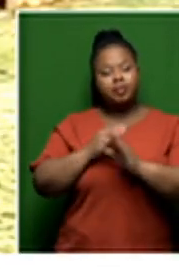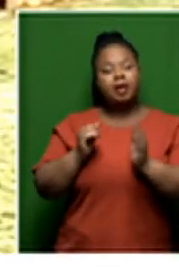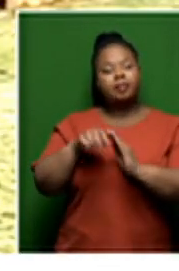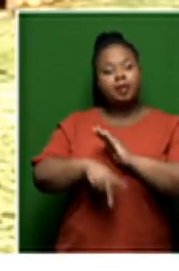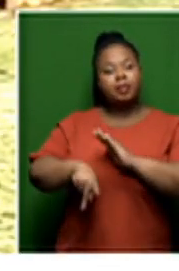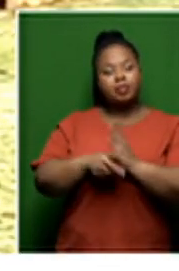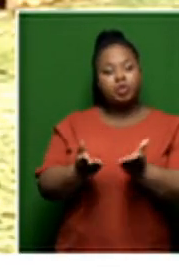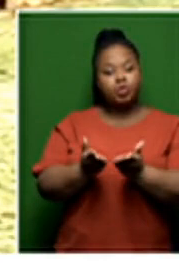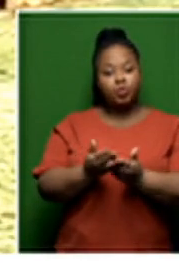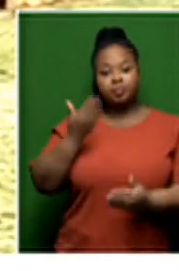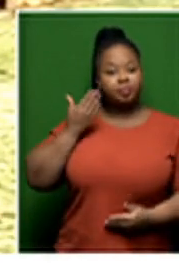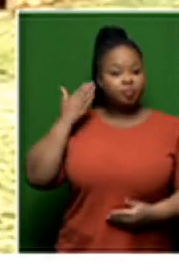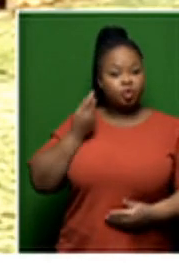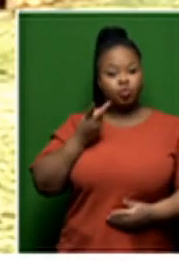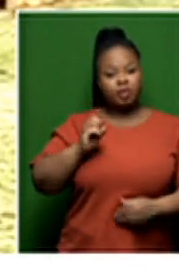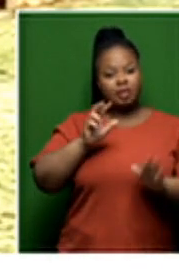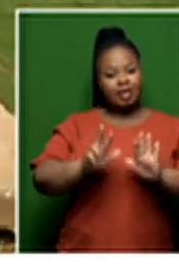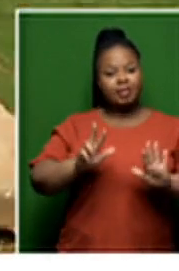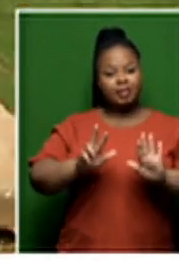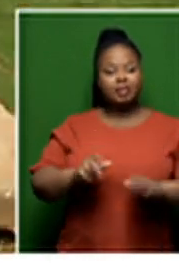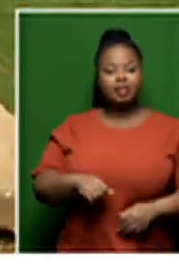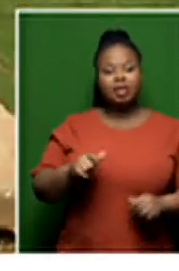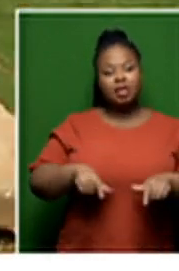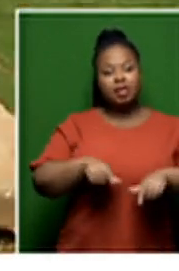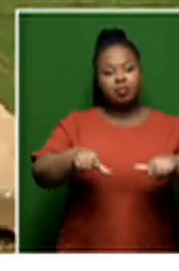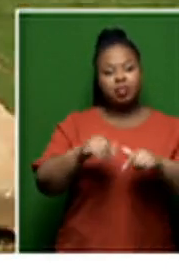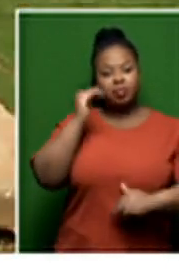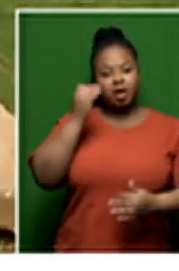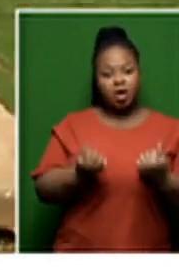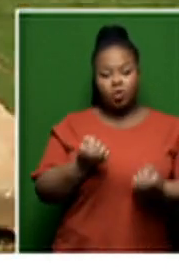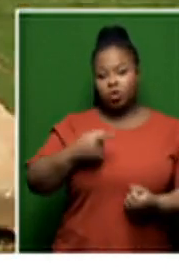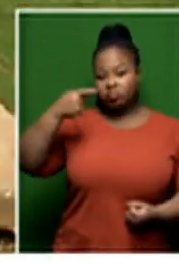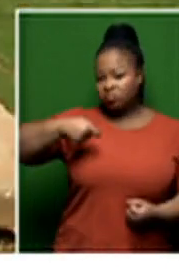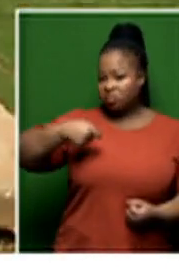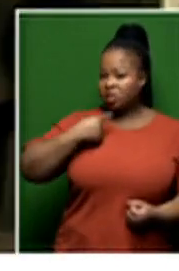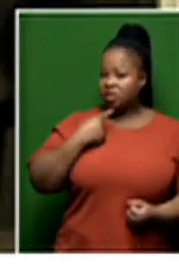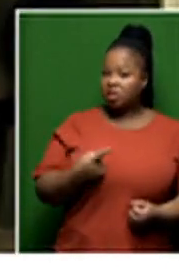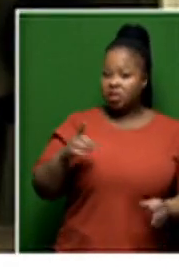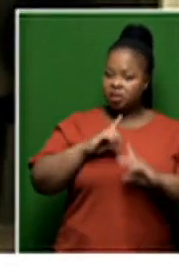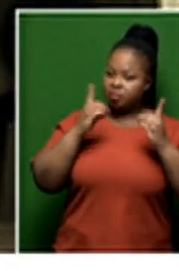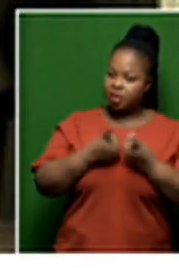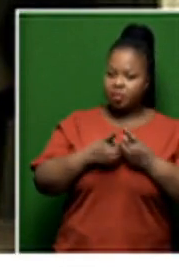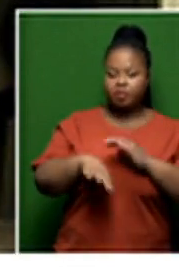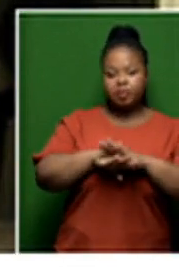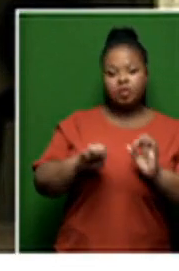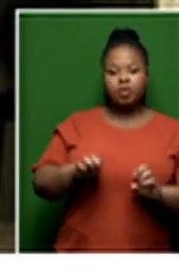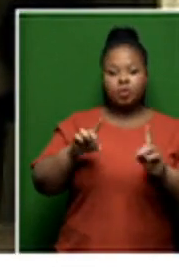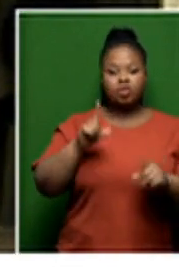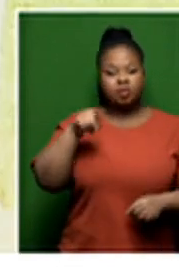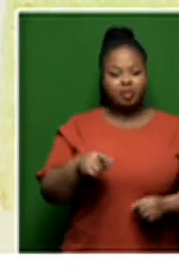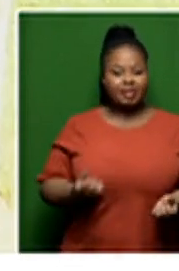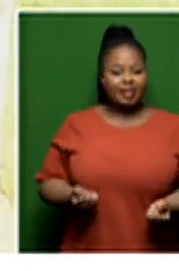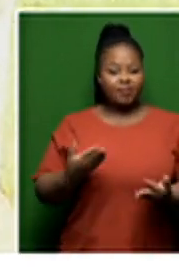In 2018, the Limpopo High Court handed down judgment in the case, ordering the Department of Basic Education to provide